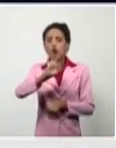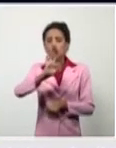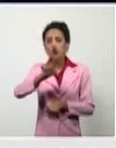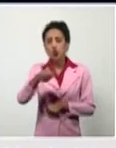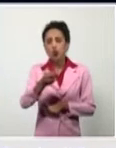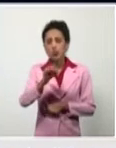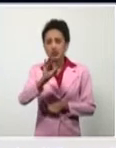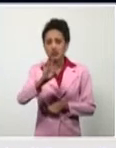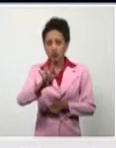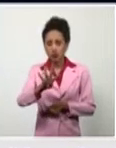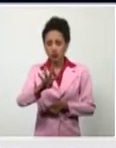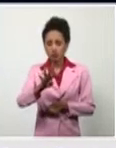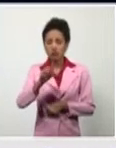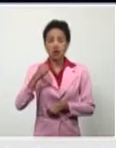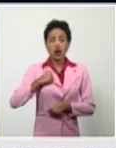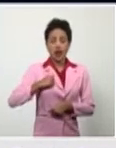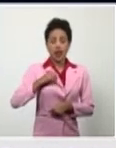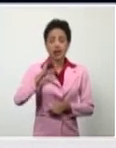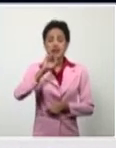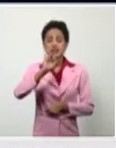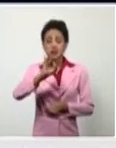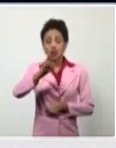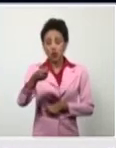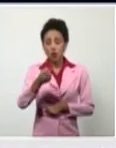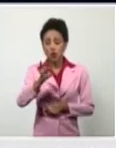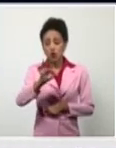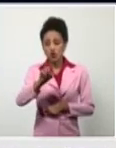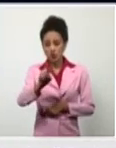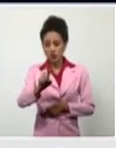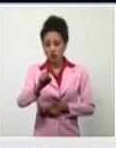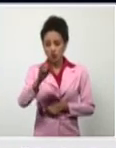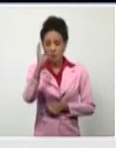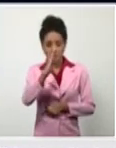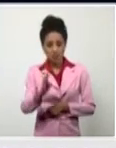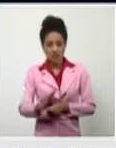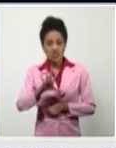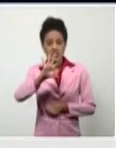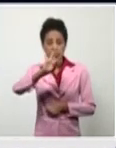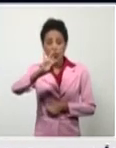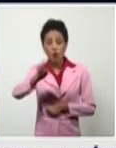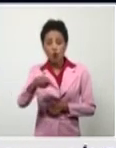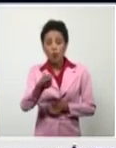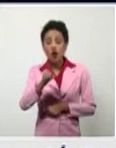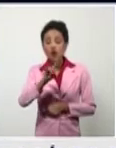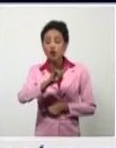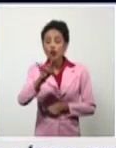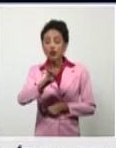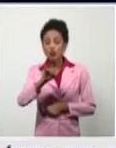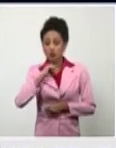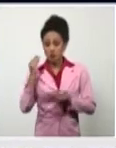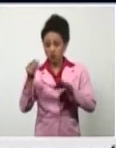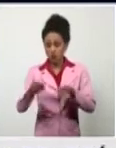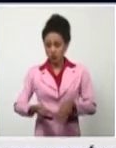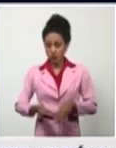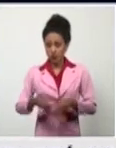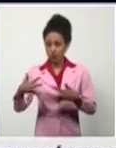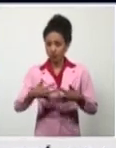Canada with 7.81, Brazil with 5.99, and the United States